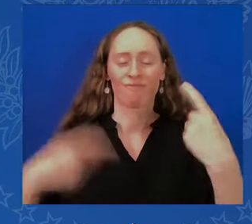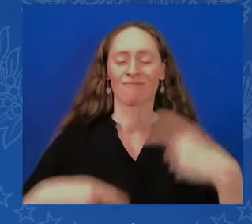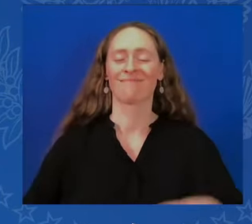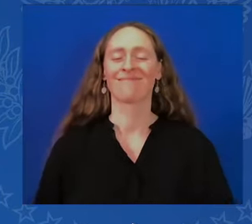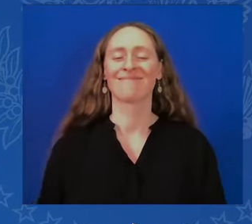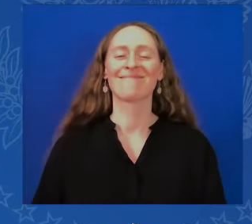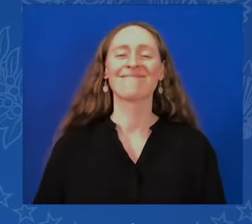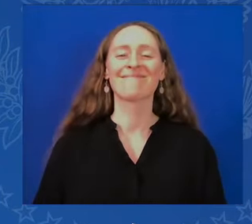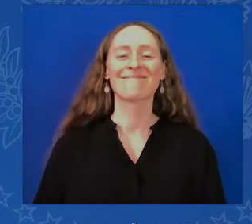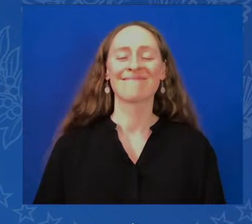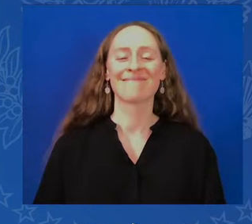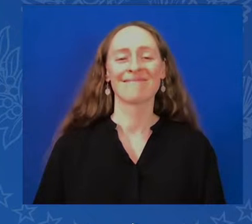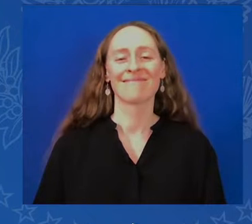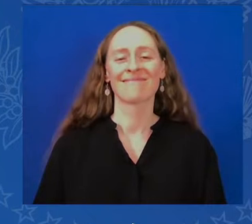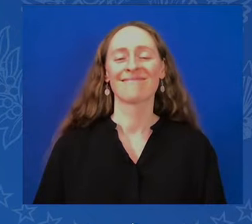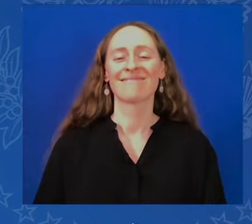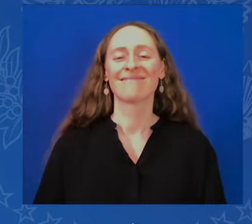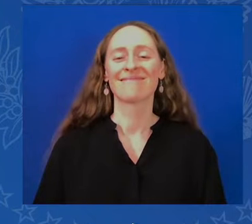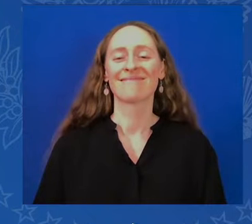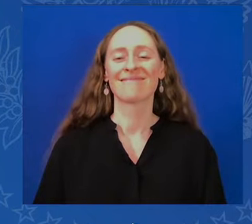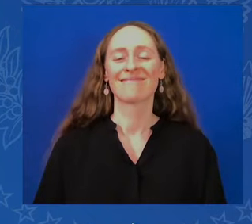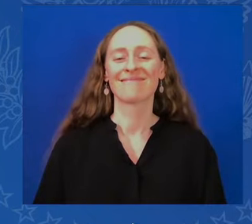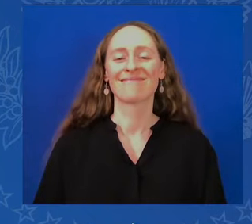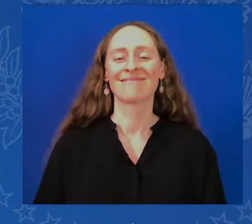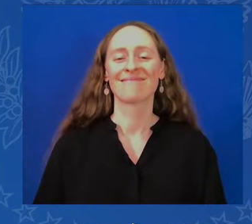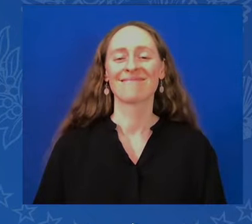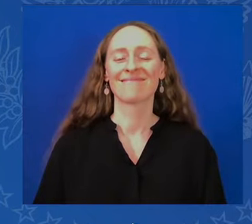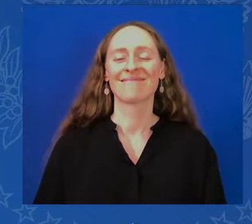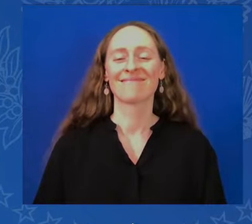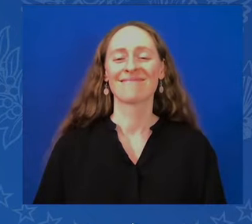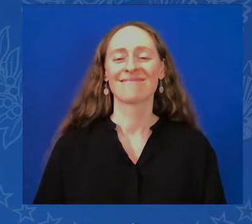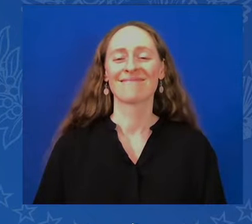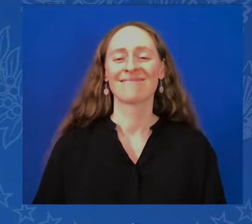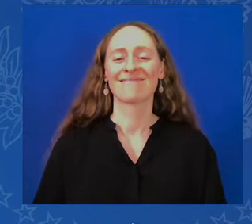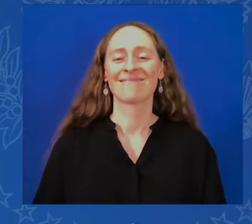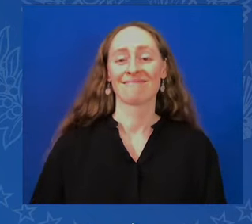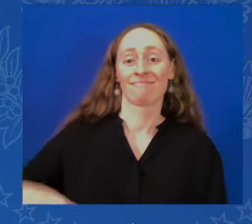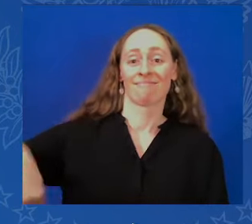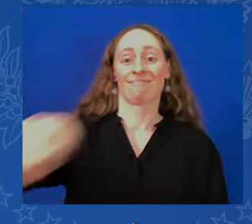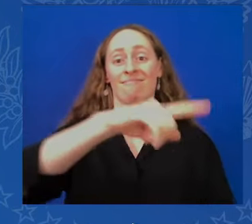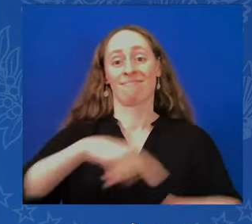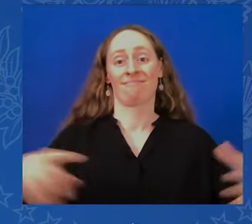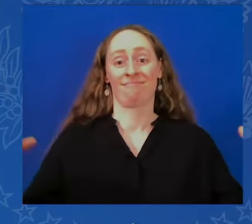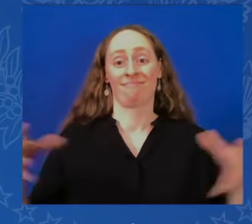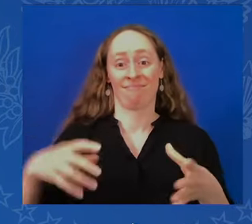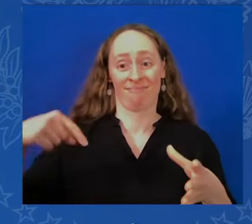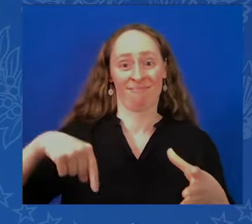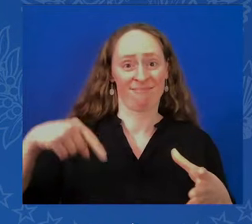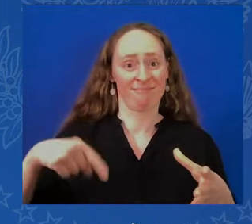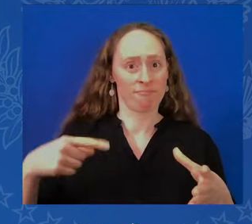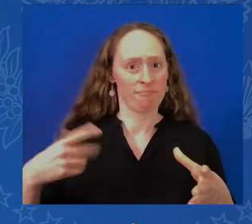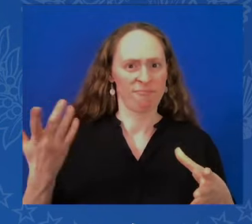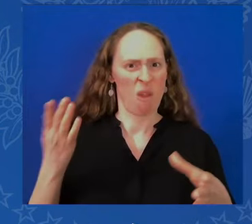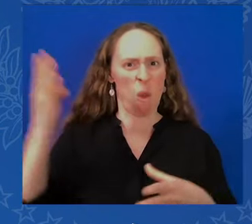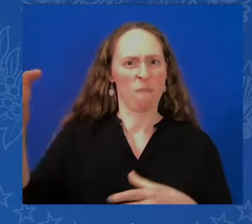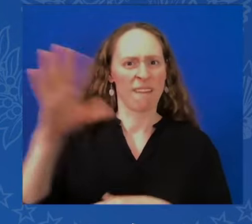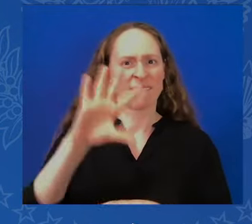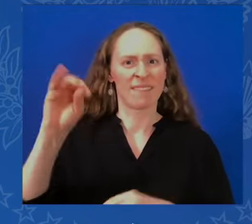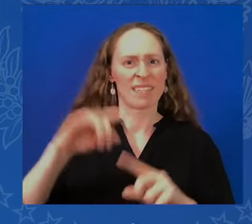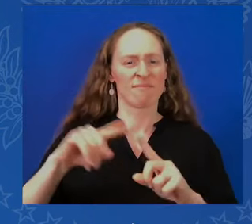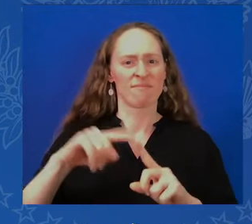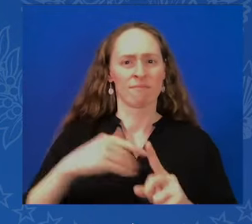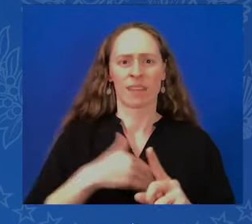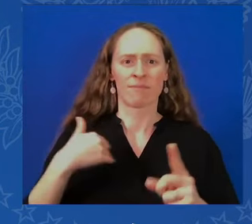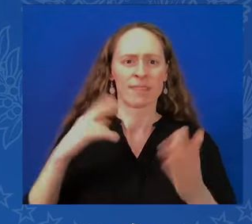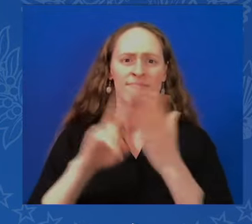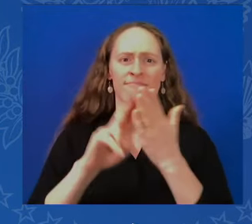The alliance is over 50 members strong, and we are only getting stronger. Maryland is